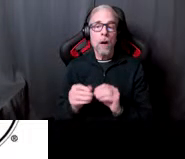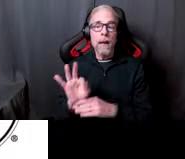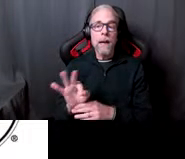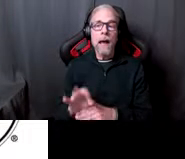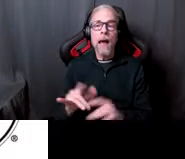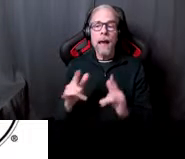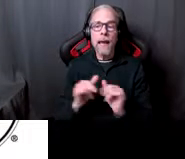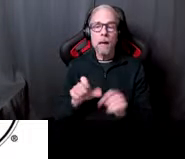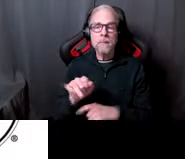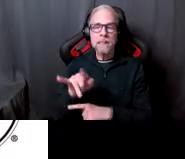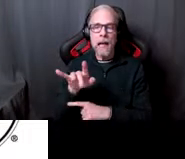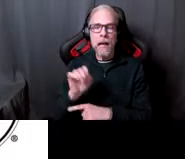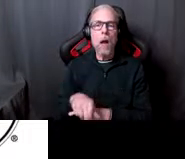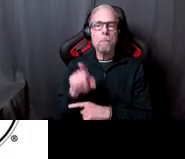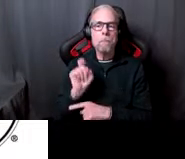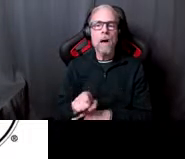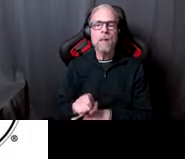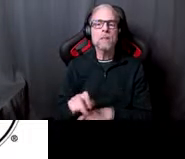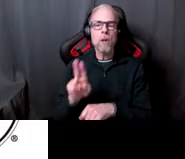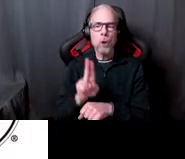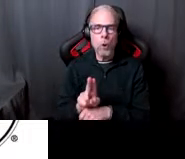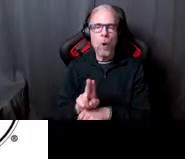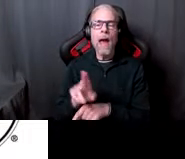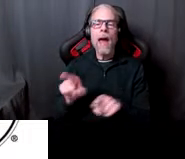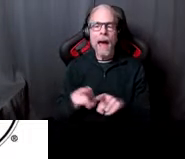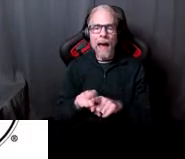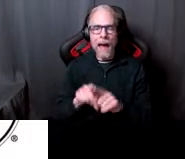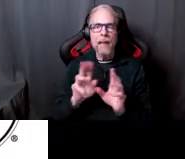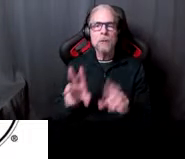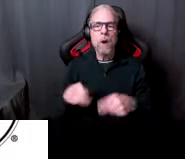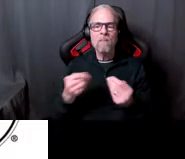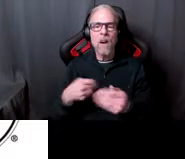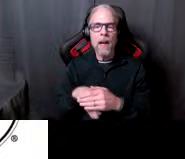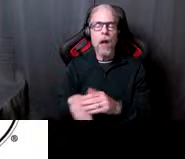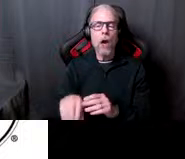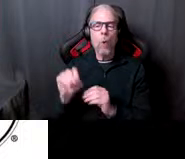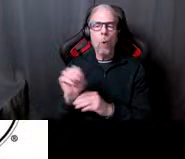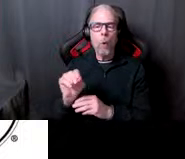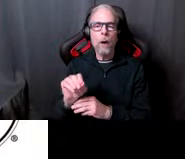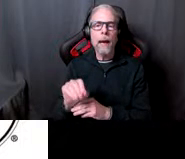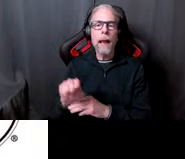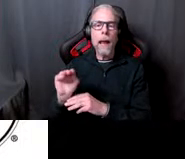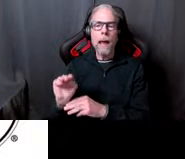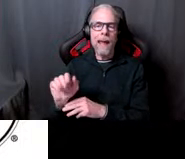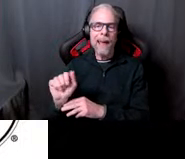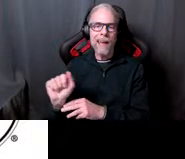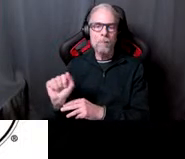campsites must be occupied as provided in Oregon Administrative Rule